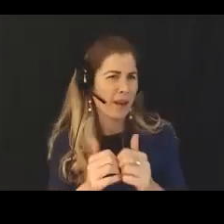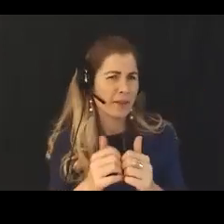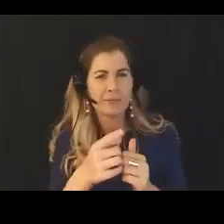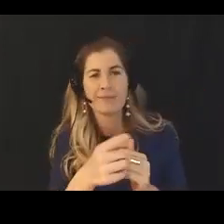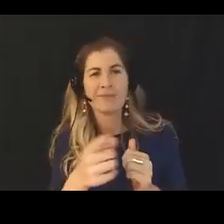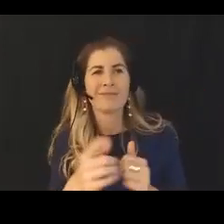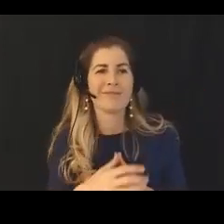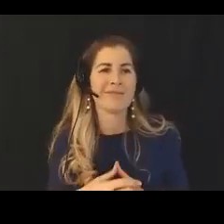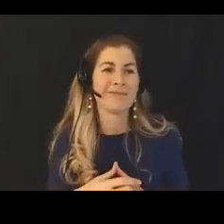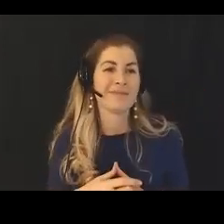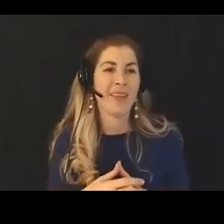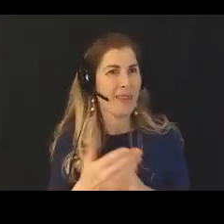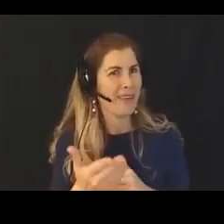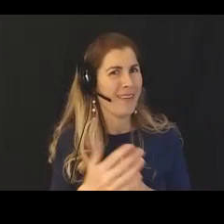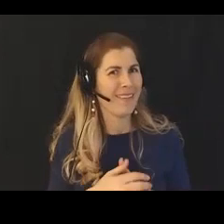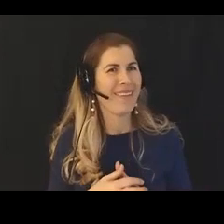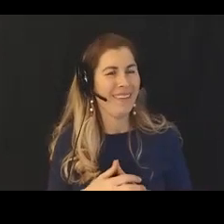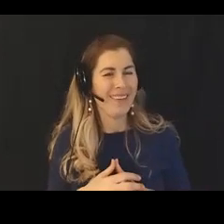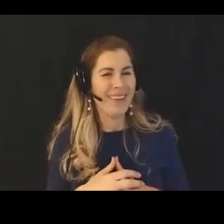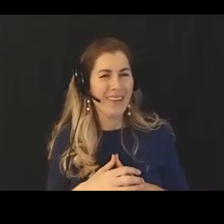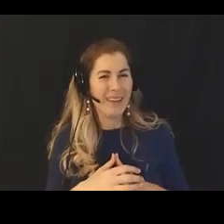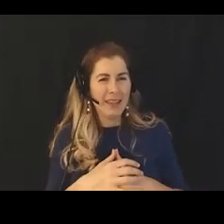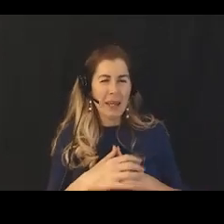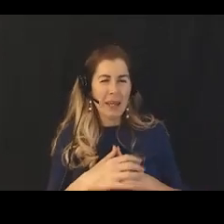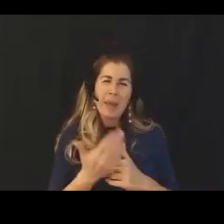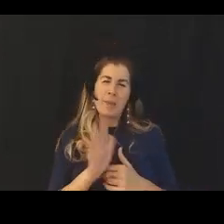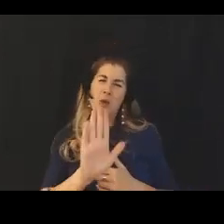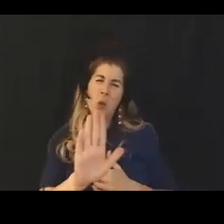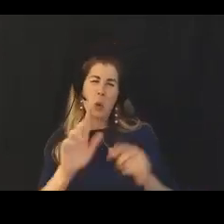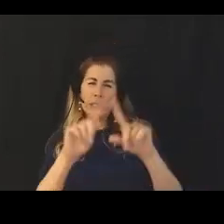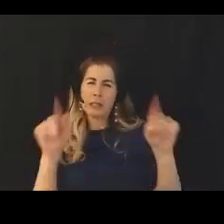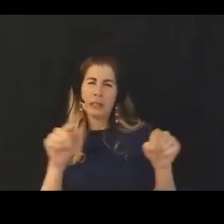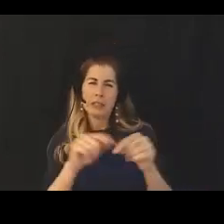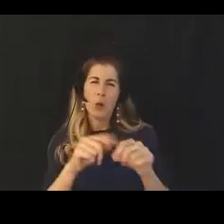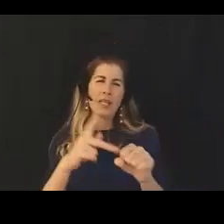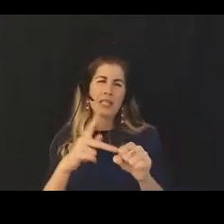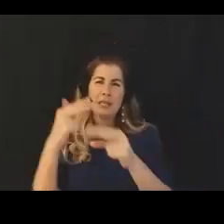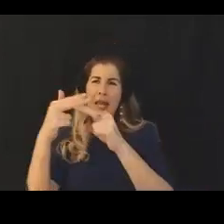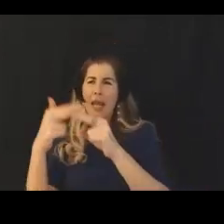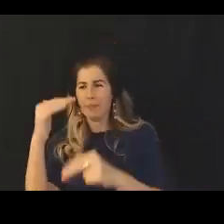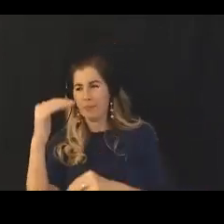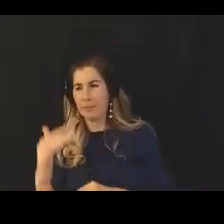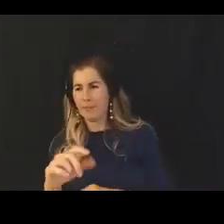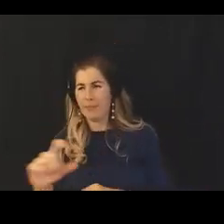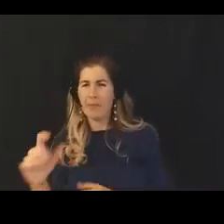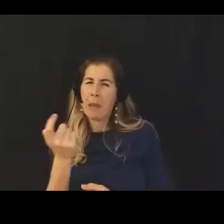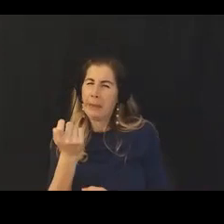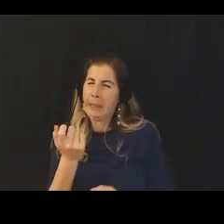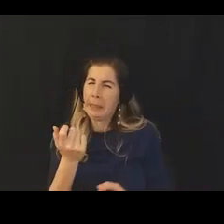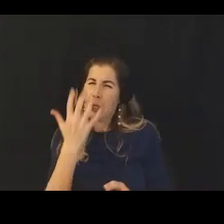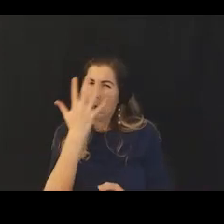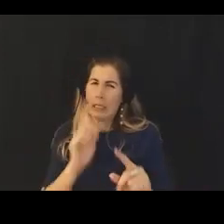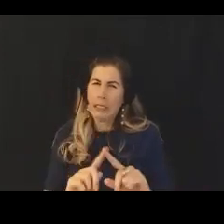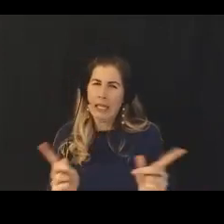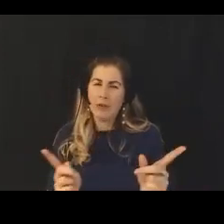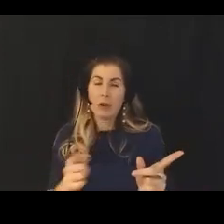I know we're getting there. There we go. So it looks a little different on your participant list at the bottom, but you should see a